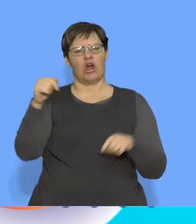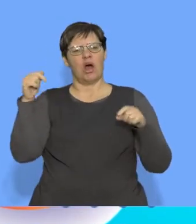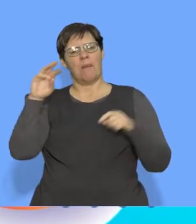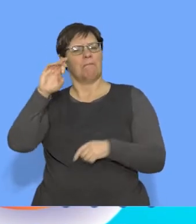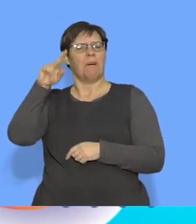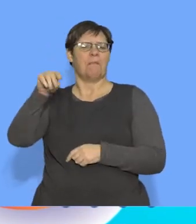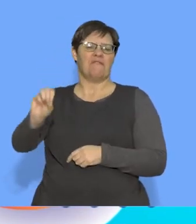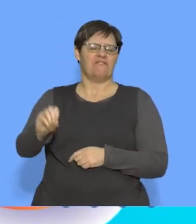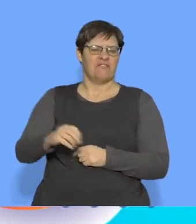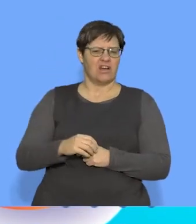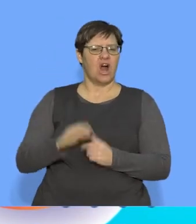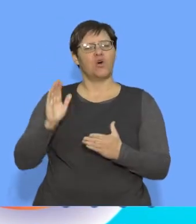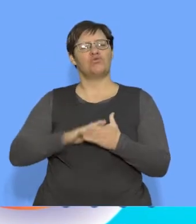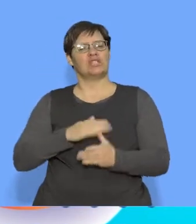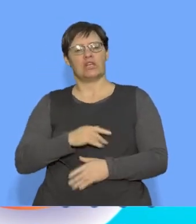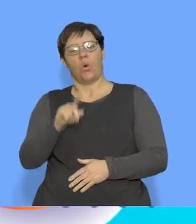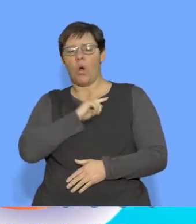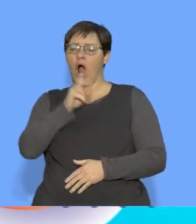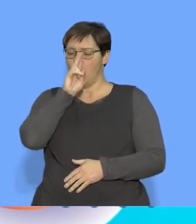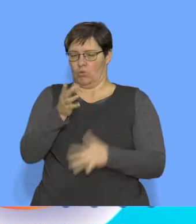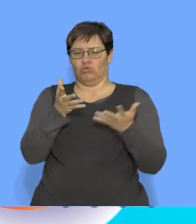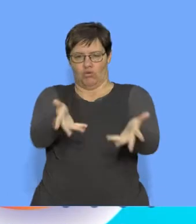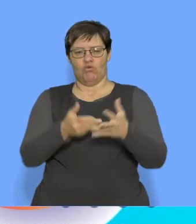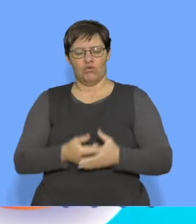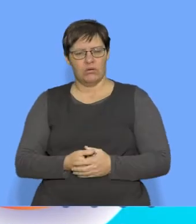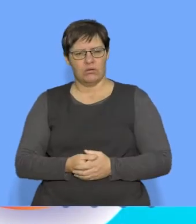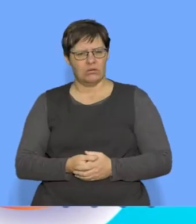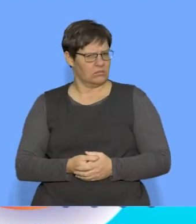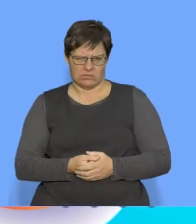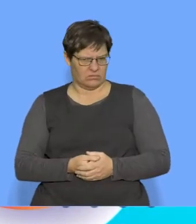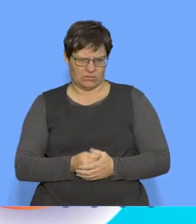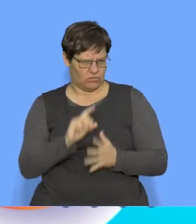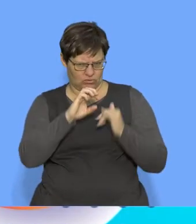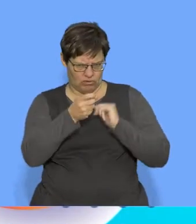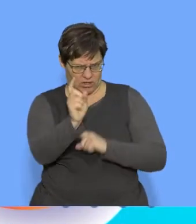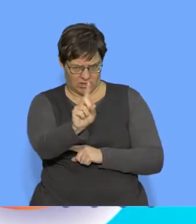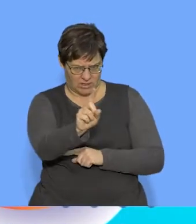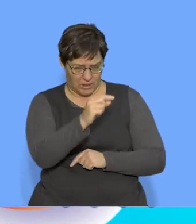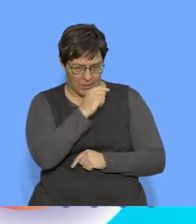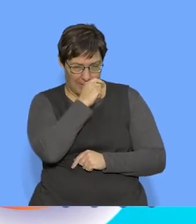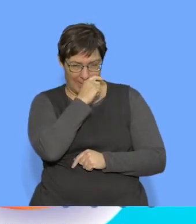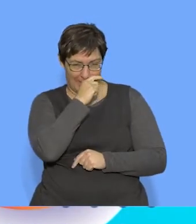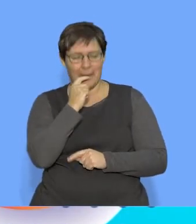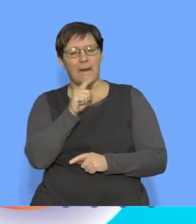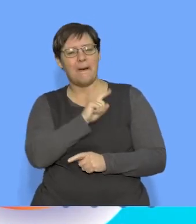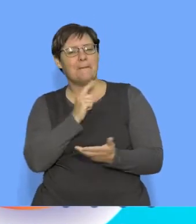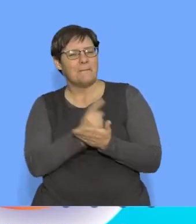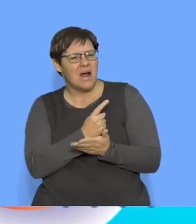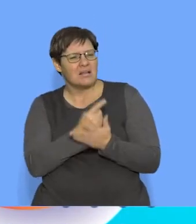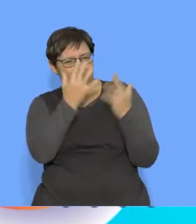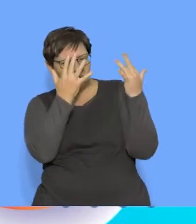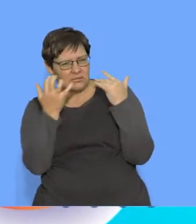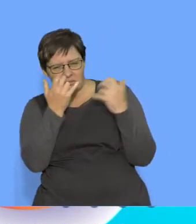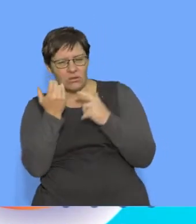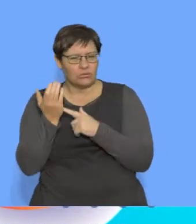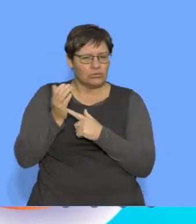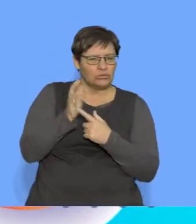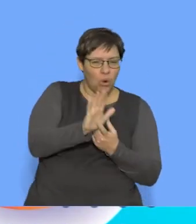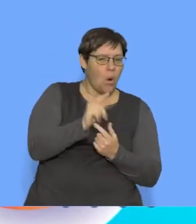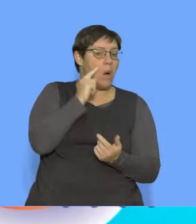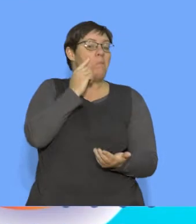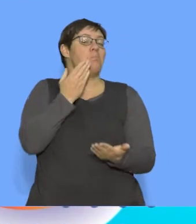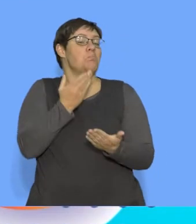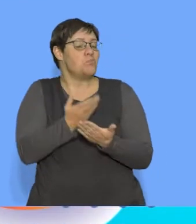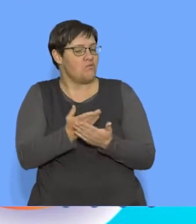parallelogram. They arrest it because it looks like it. Please don't even try that, right? You always need to work out and show me your